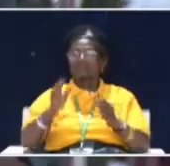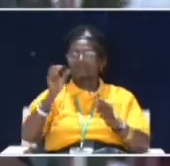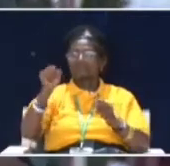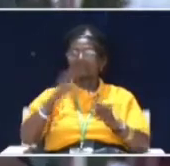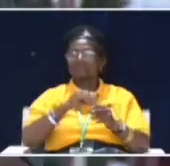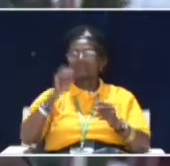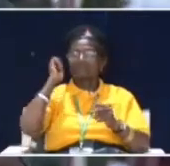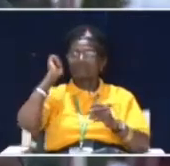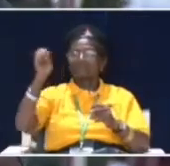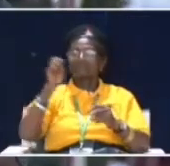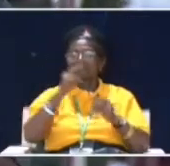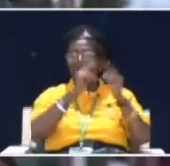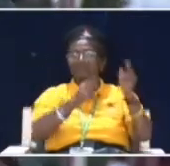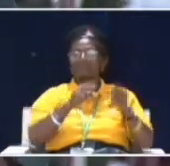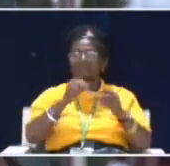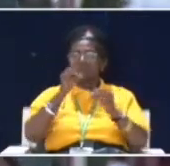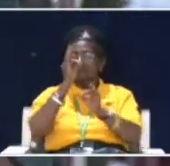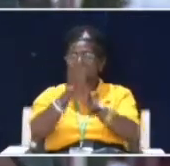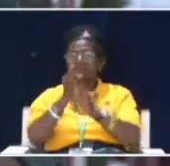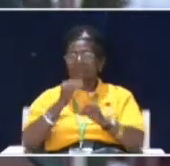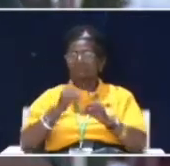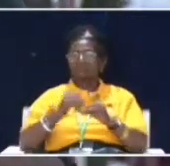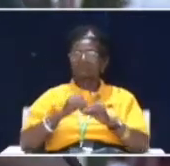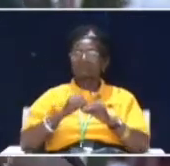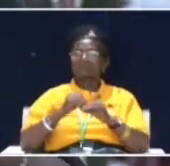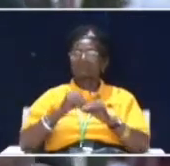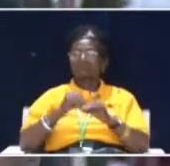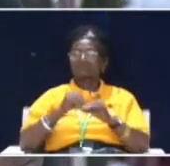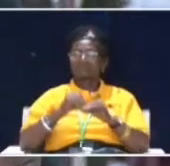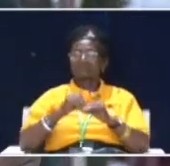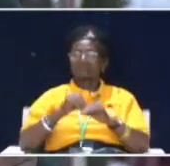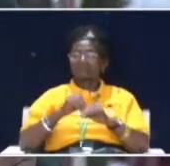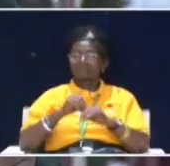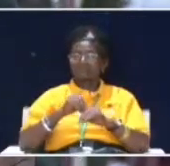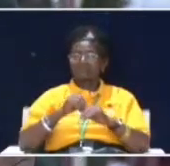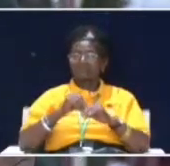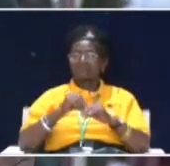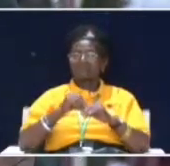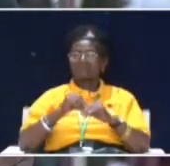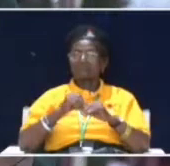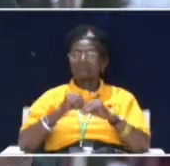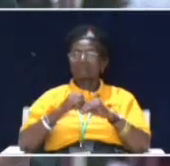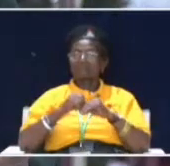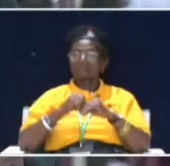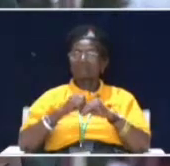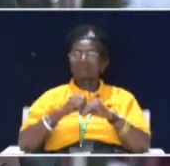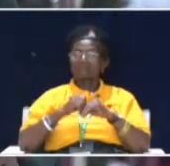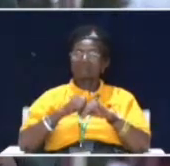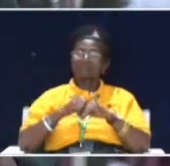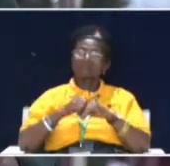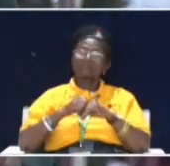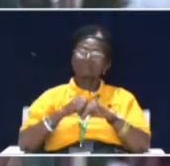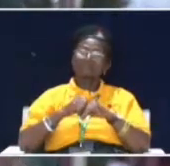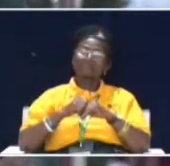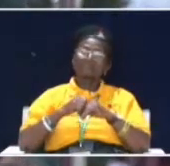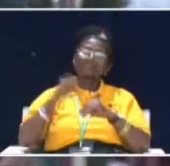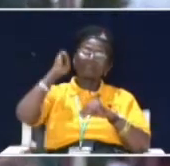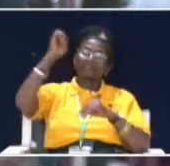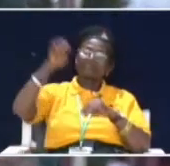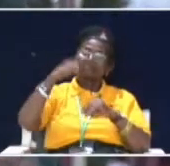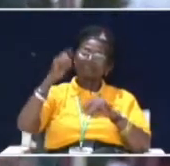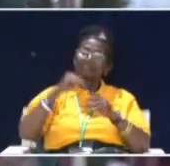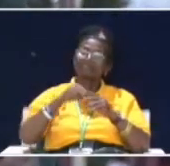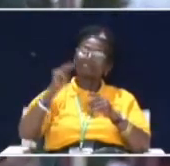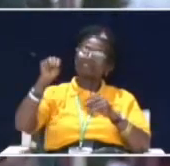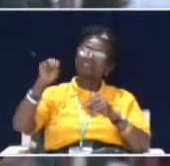And he honors faith. O si ma fi o ma fi owo, o ma bu ola fun igbagbo. He said in Mark